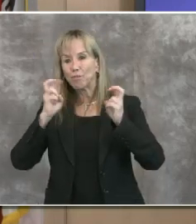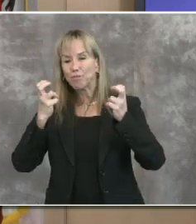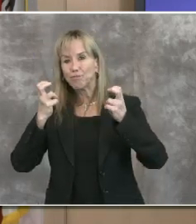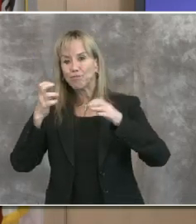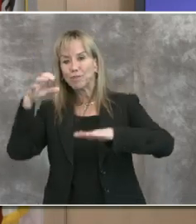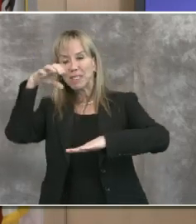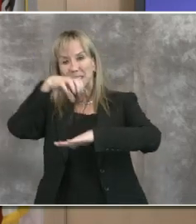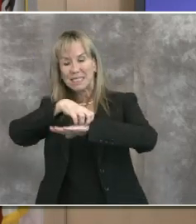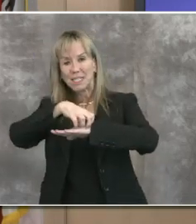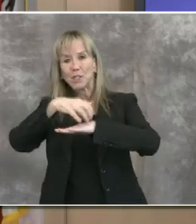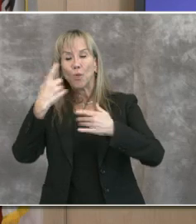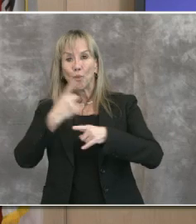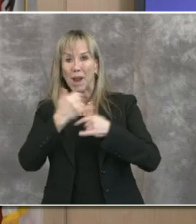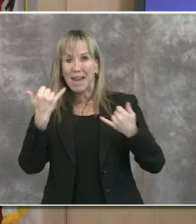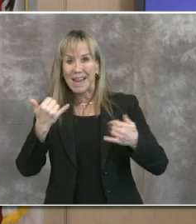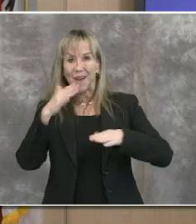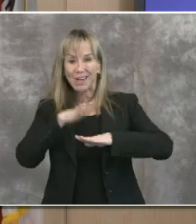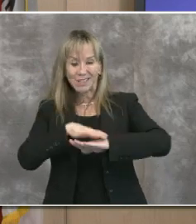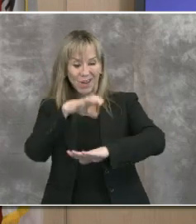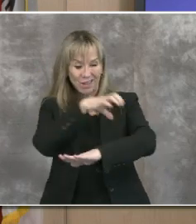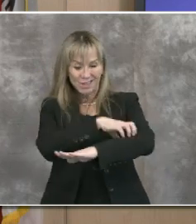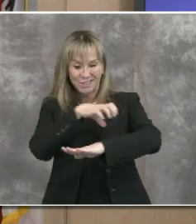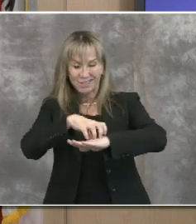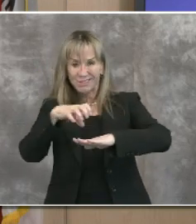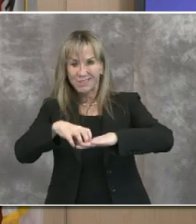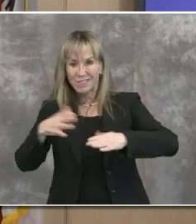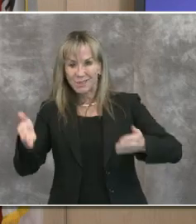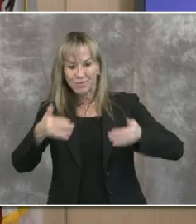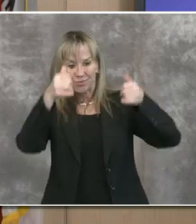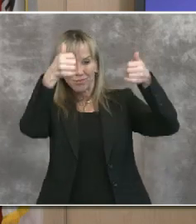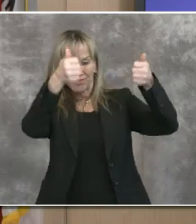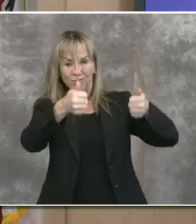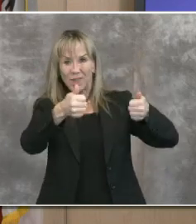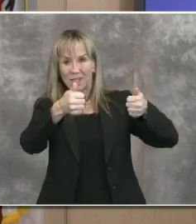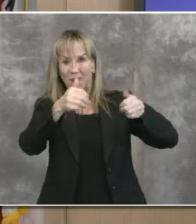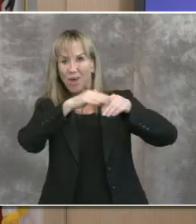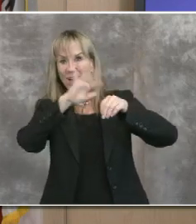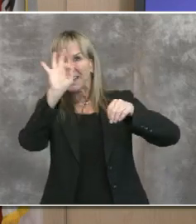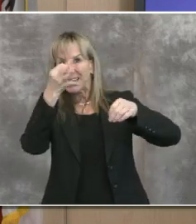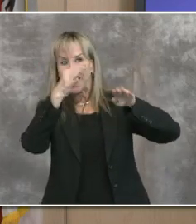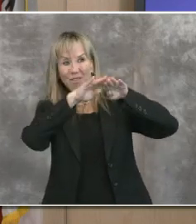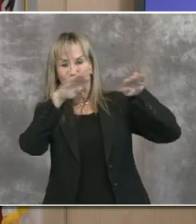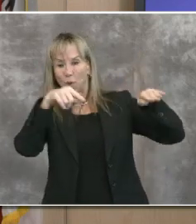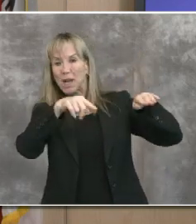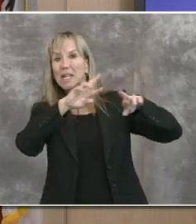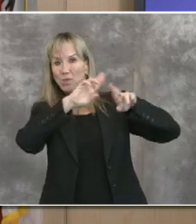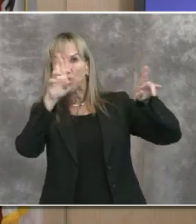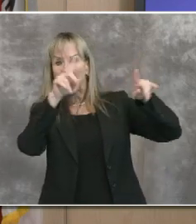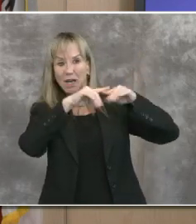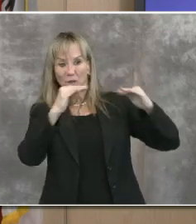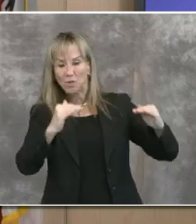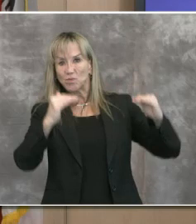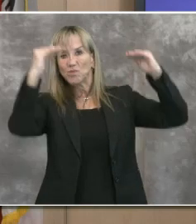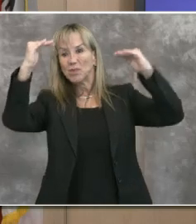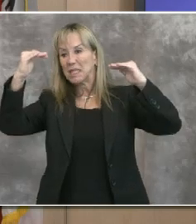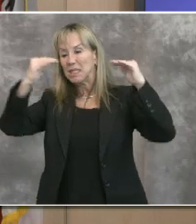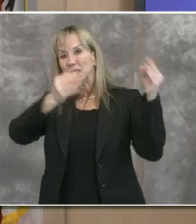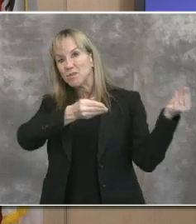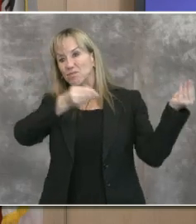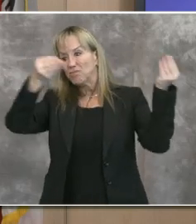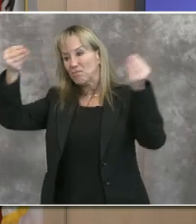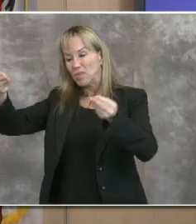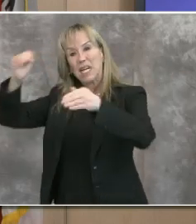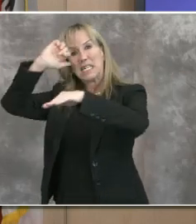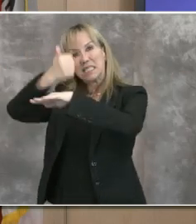sitting on pallets and crates up on the 9th floor, and it's staged and ready to be set up tomorrow morning. So there'll be a large number of people